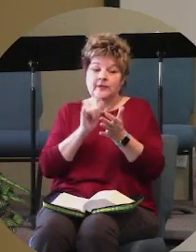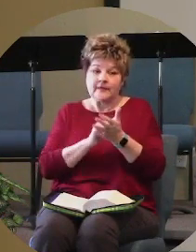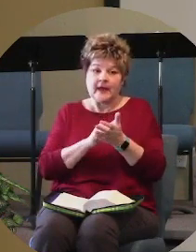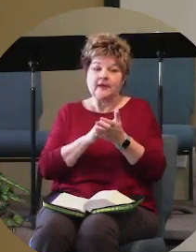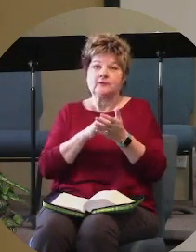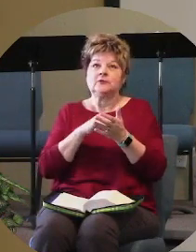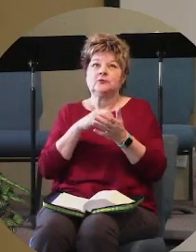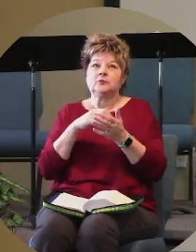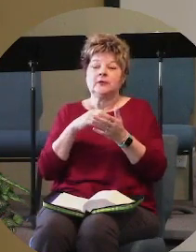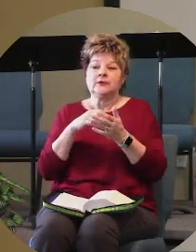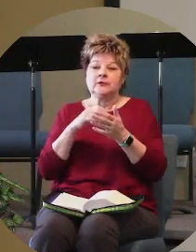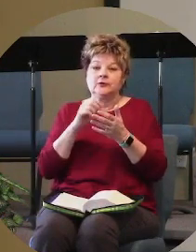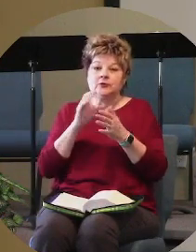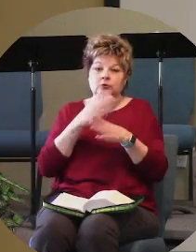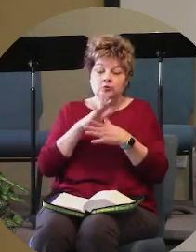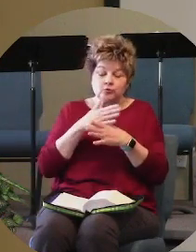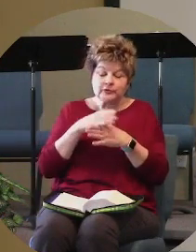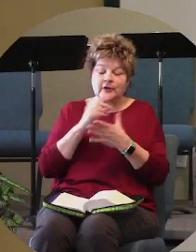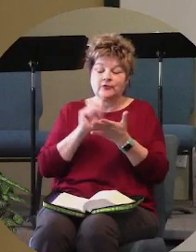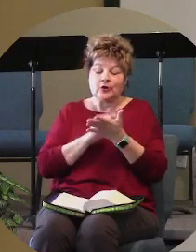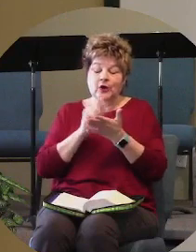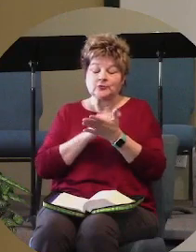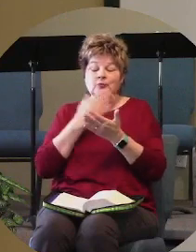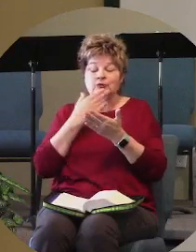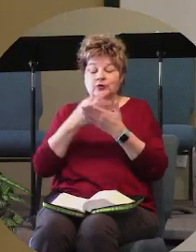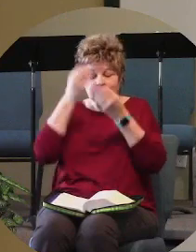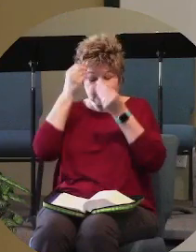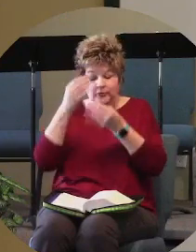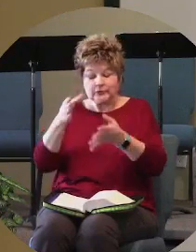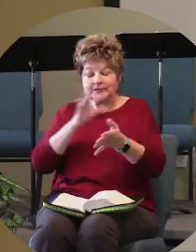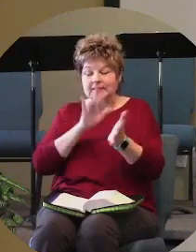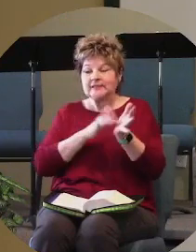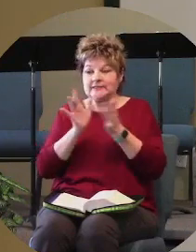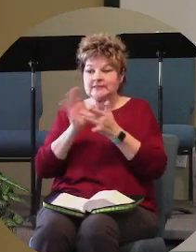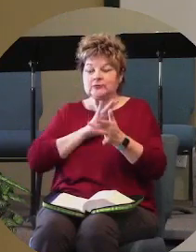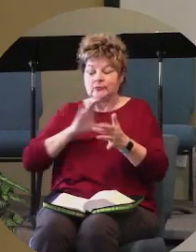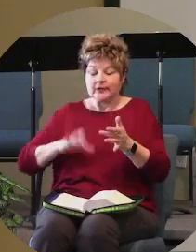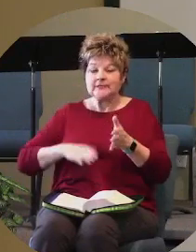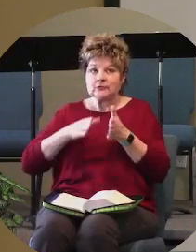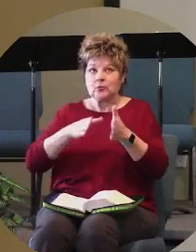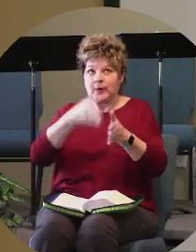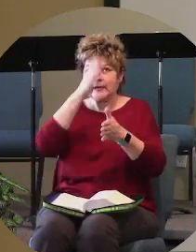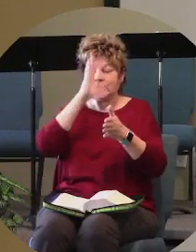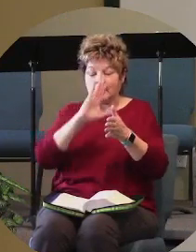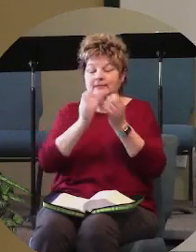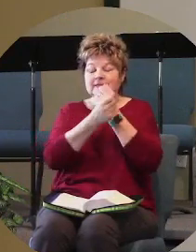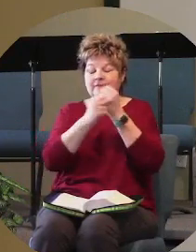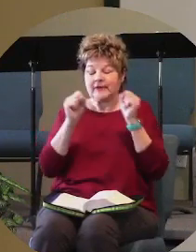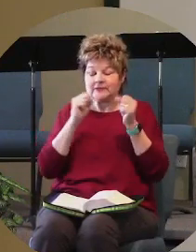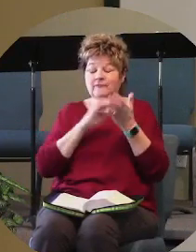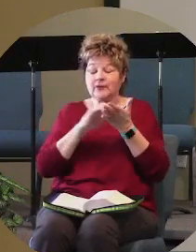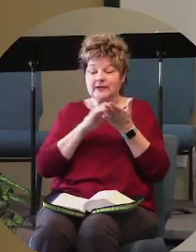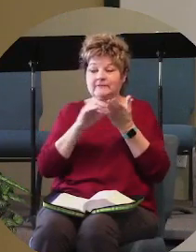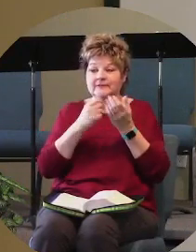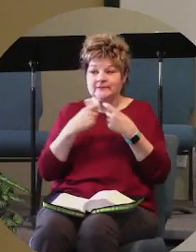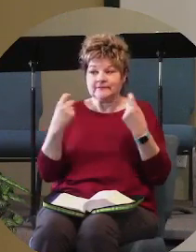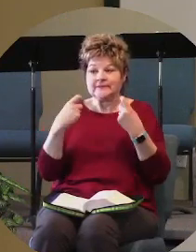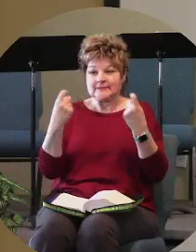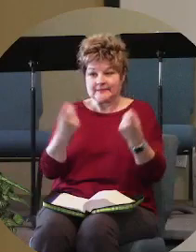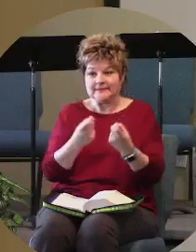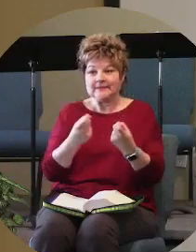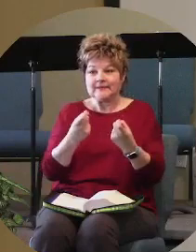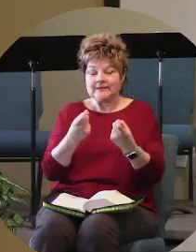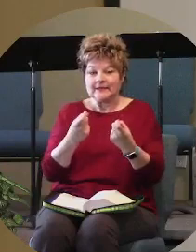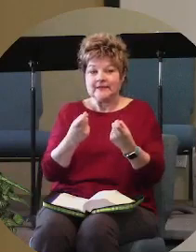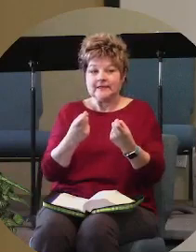share the gospel, the good news that Jesus Christ is the way to God. He's the way to salvation, to forgiveness of sin. And